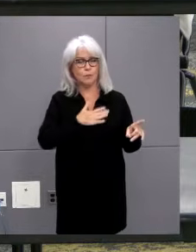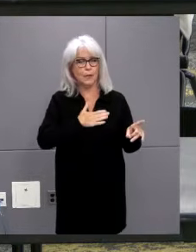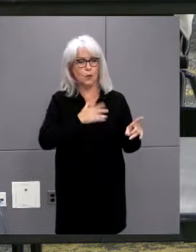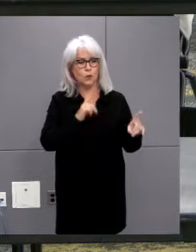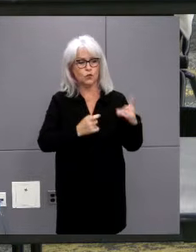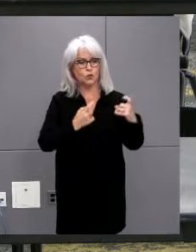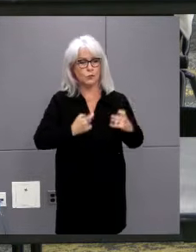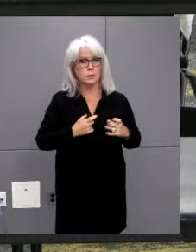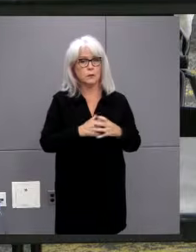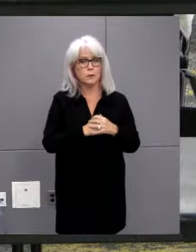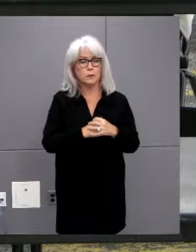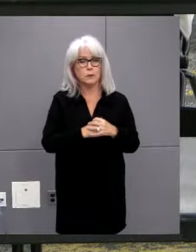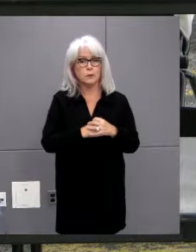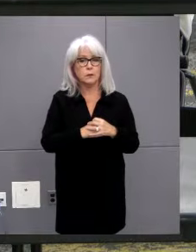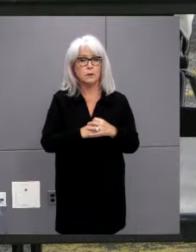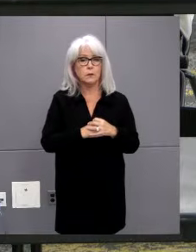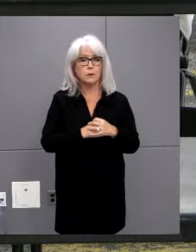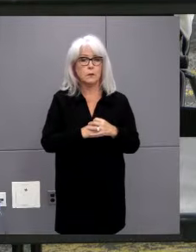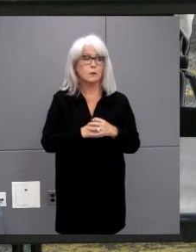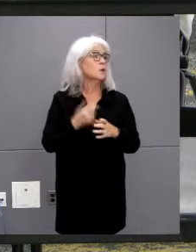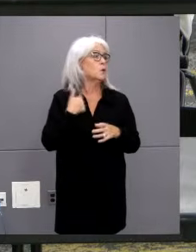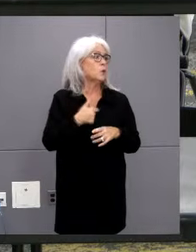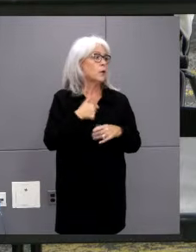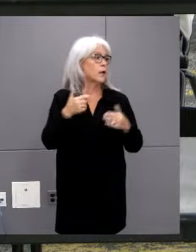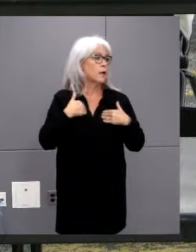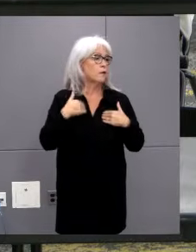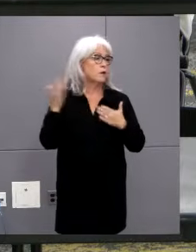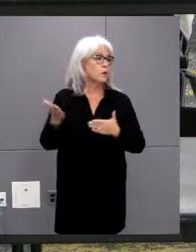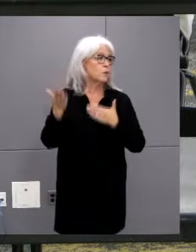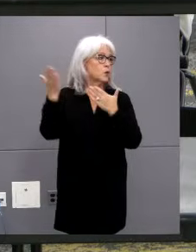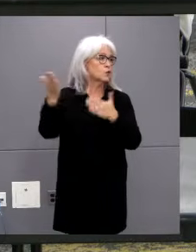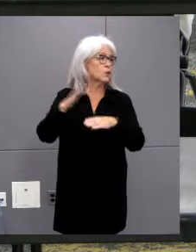and we have a motion on the floor.